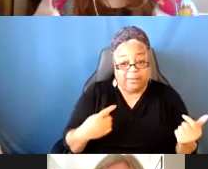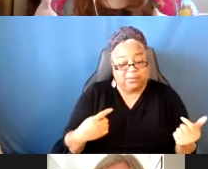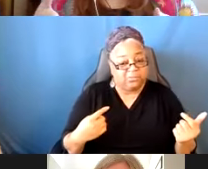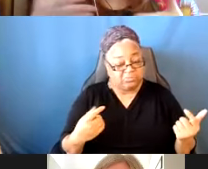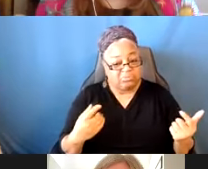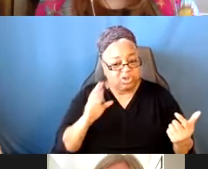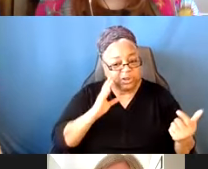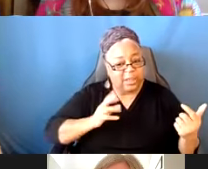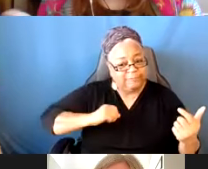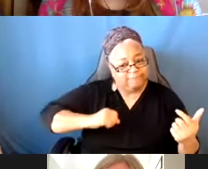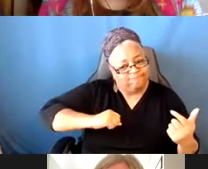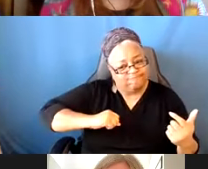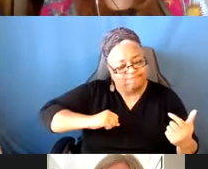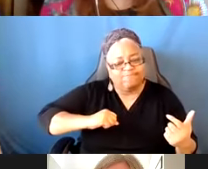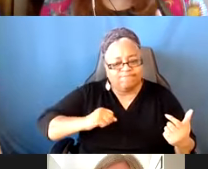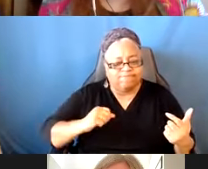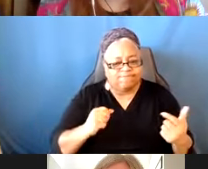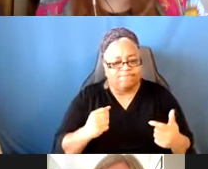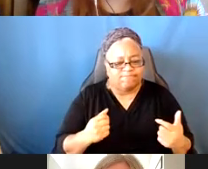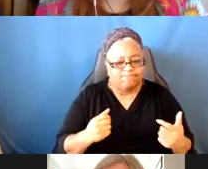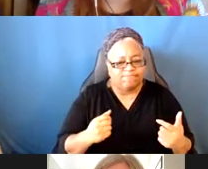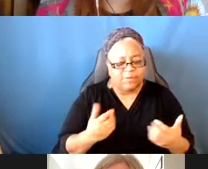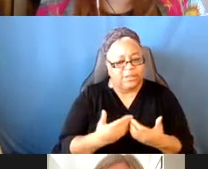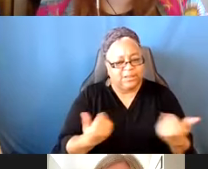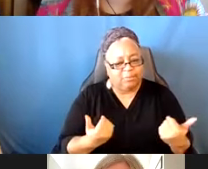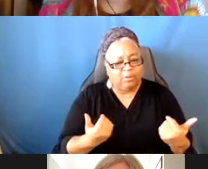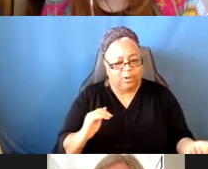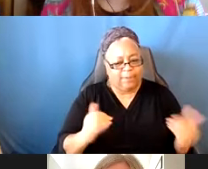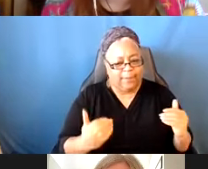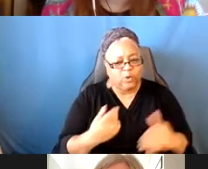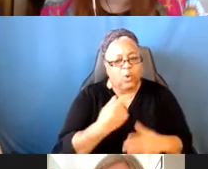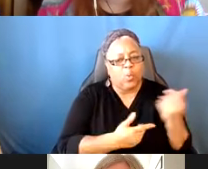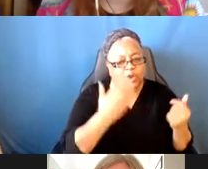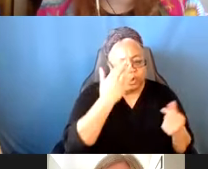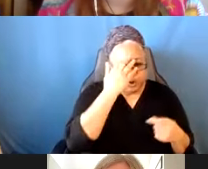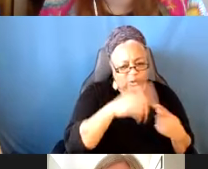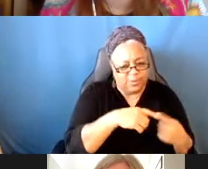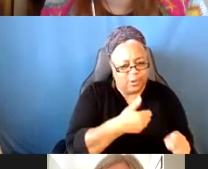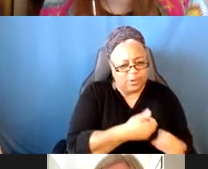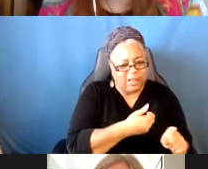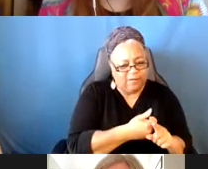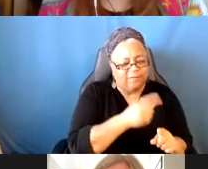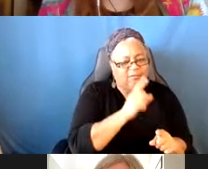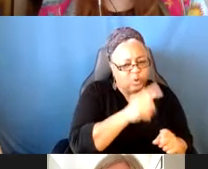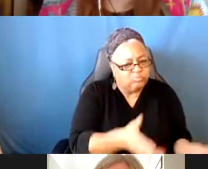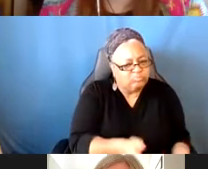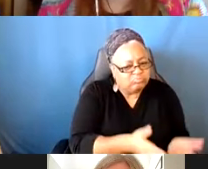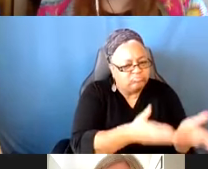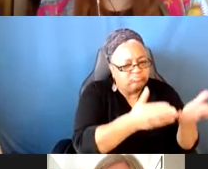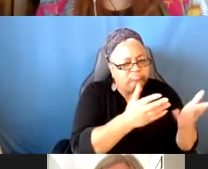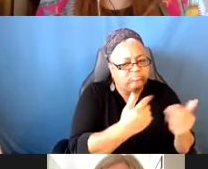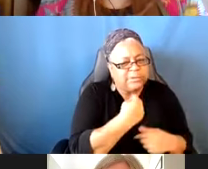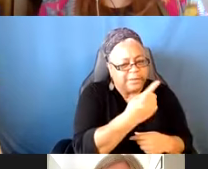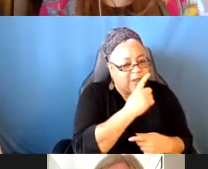she actually knows and feels about herself. But it's always important to reinforce that she is strong, she is important, she is